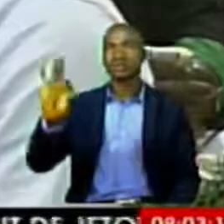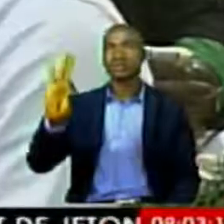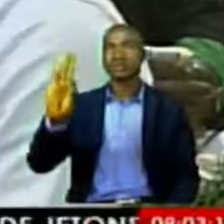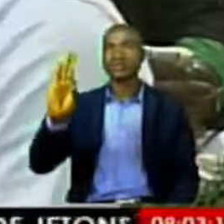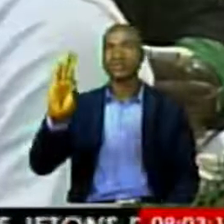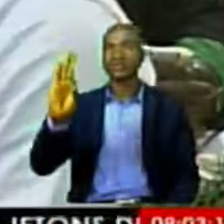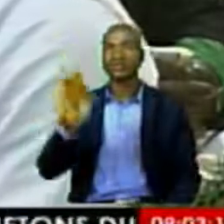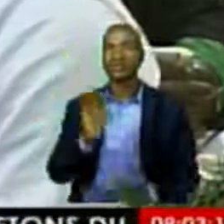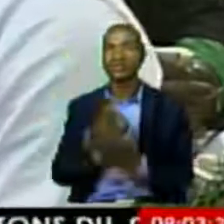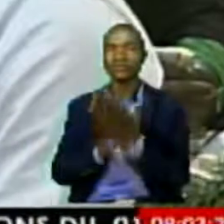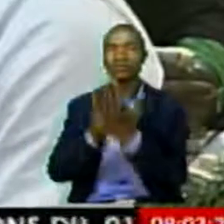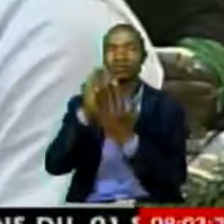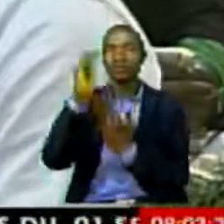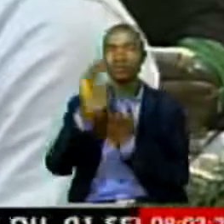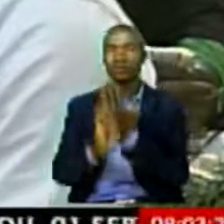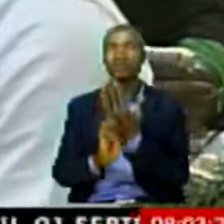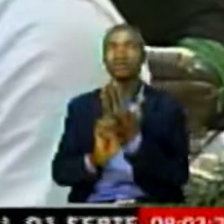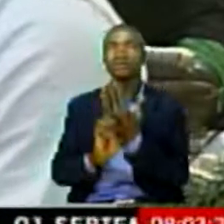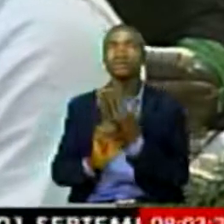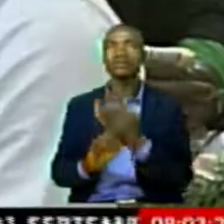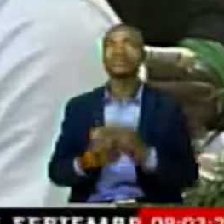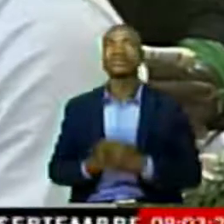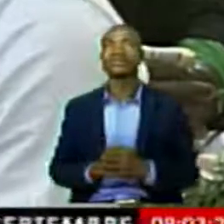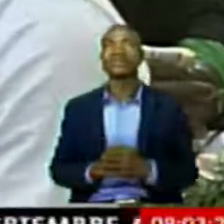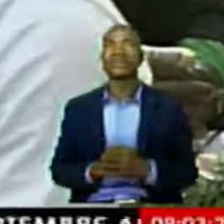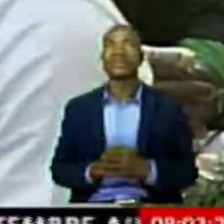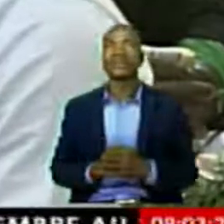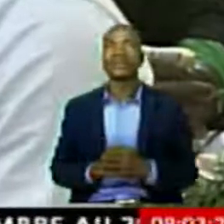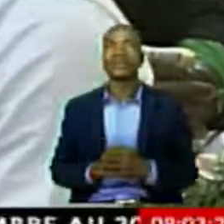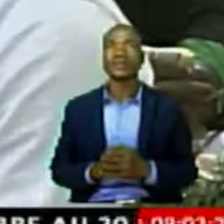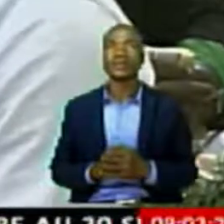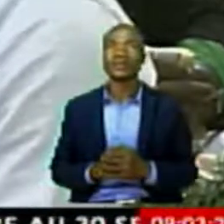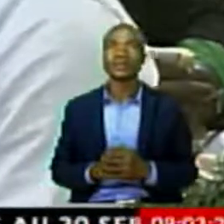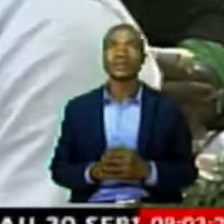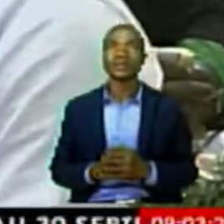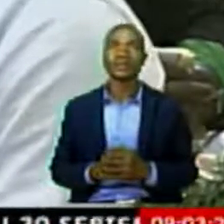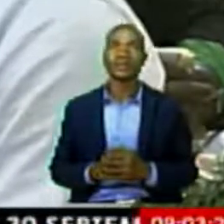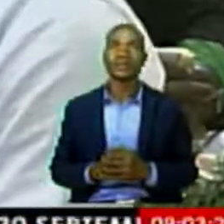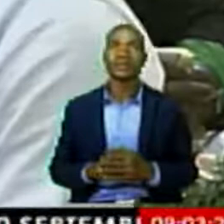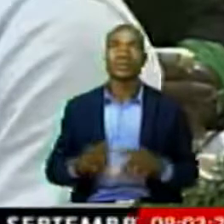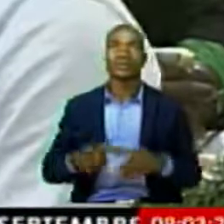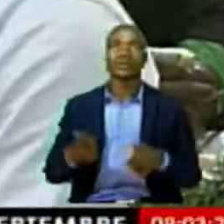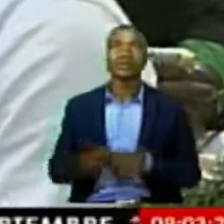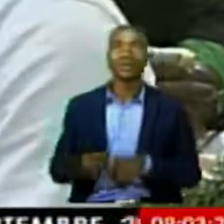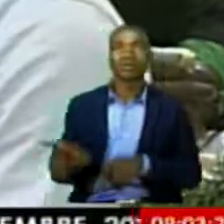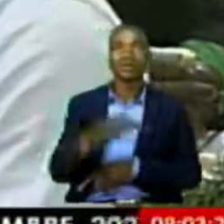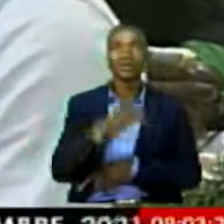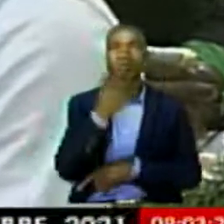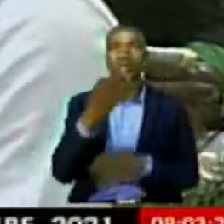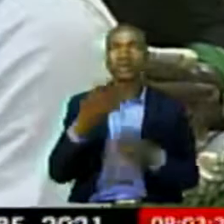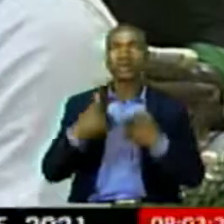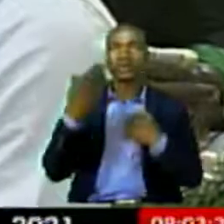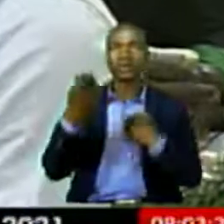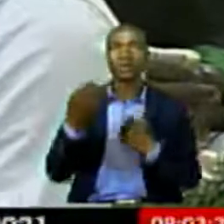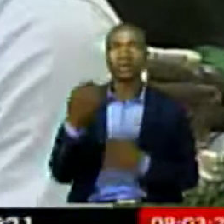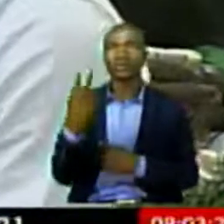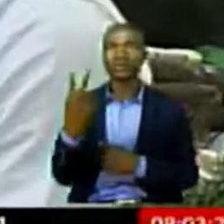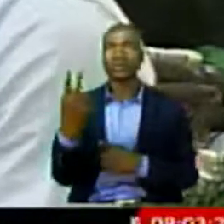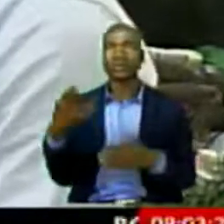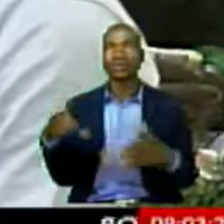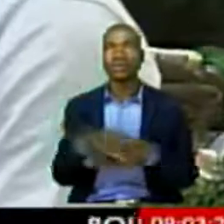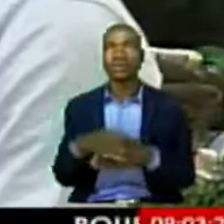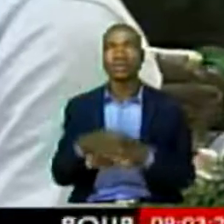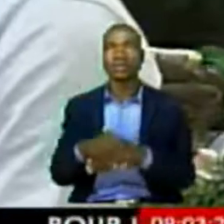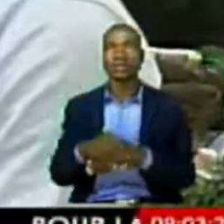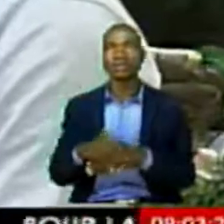on Saturday 9th of October 2021. Vous venez de remarquer, il y aura deux mariages qui se feront le samedi. As you've noticed, there will be two weddings that